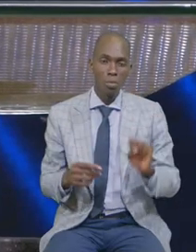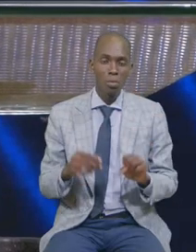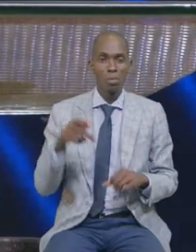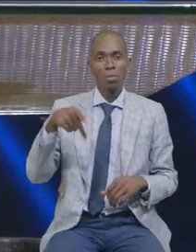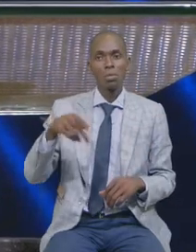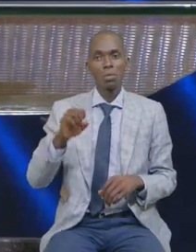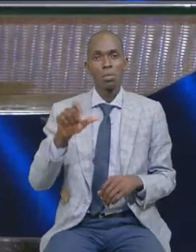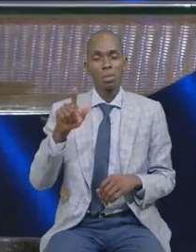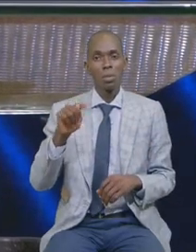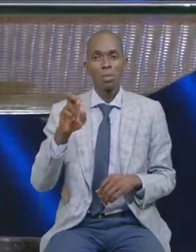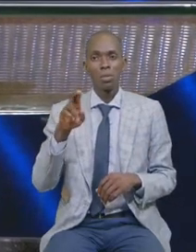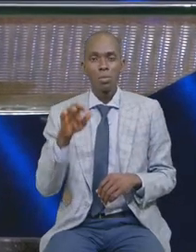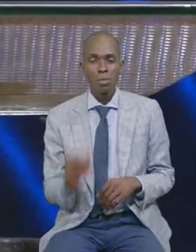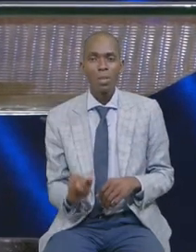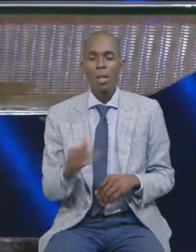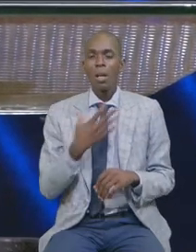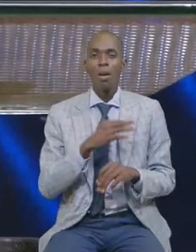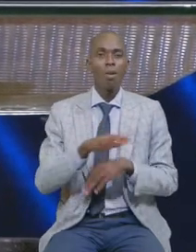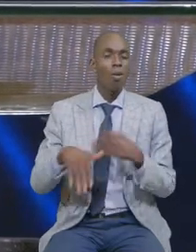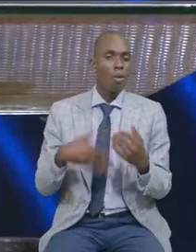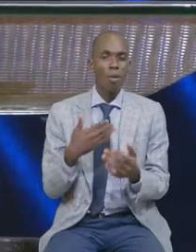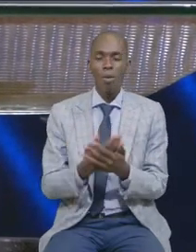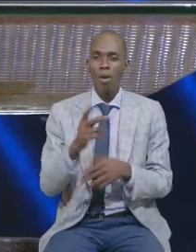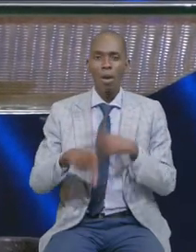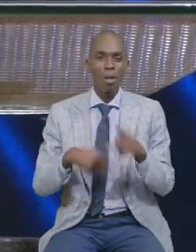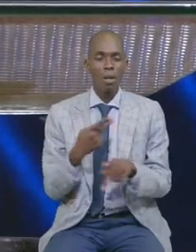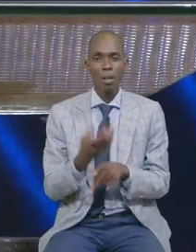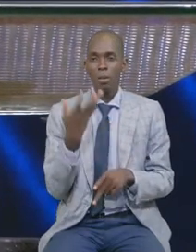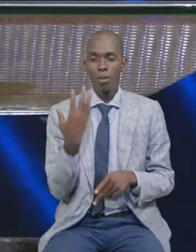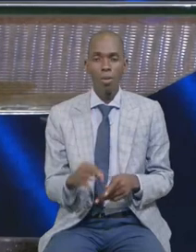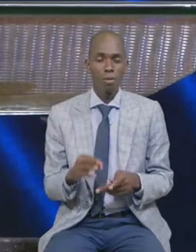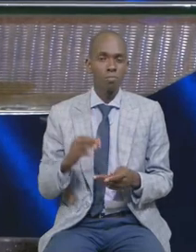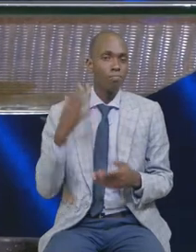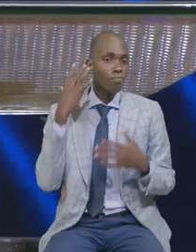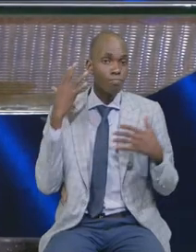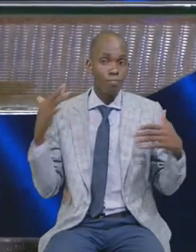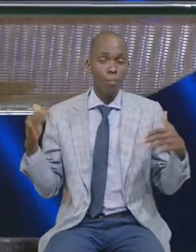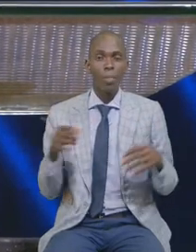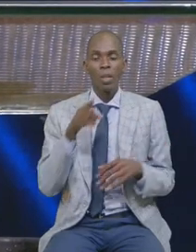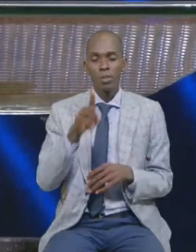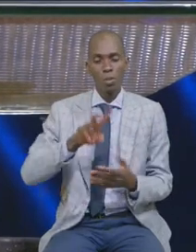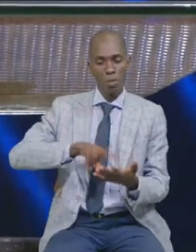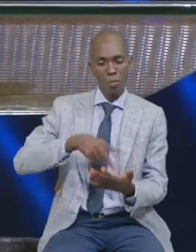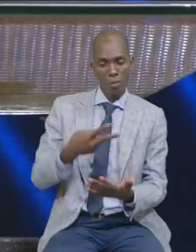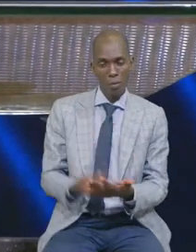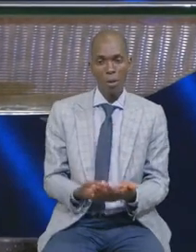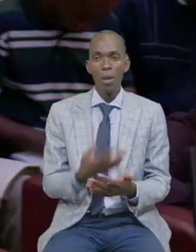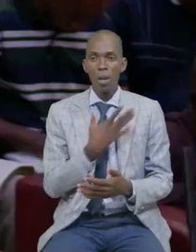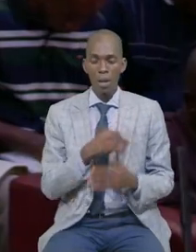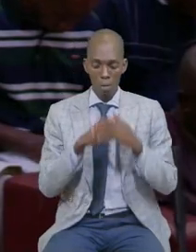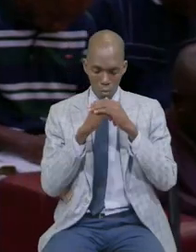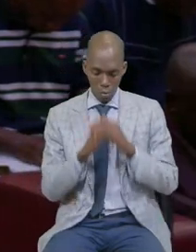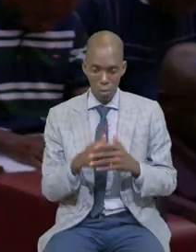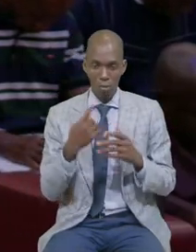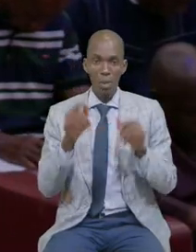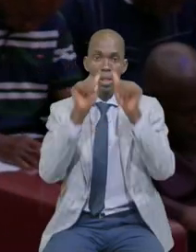and dulcimer, and all kinds of music, ye fall down and worship the